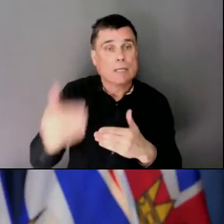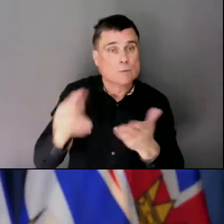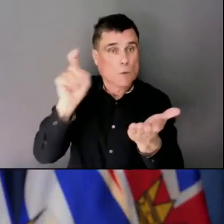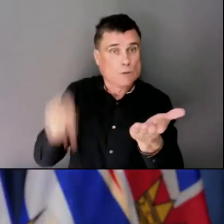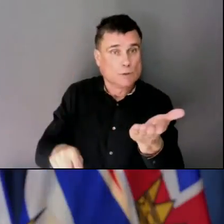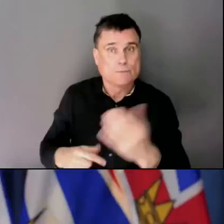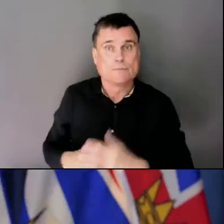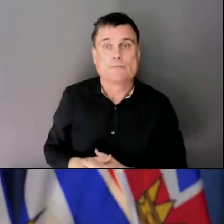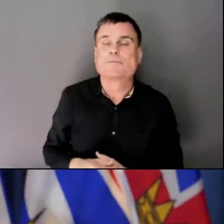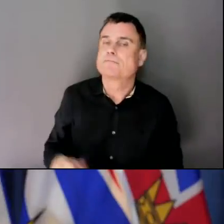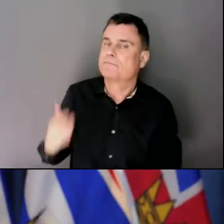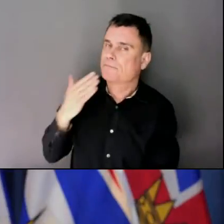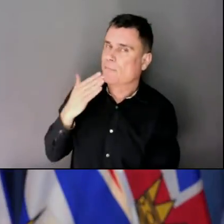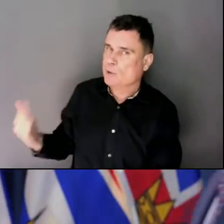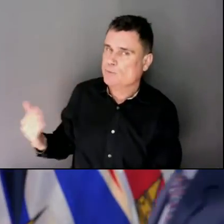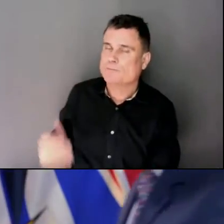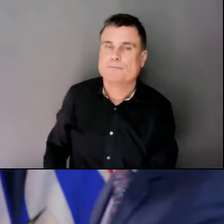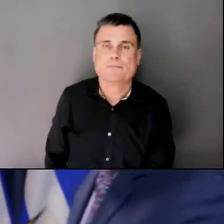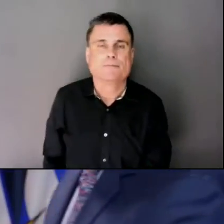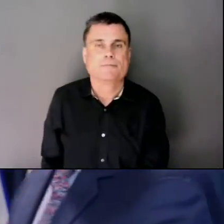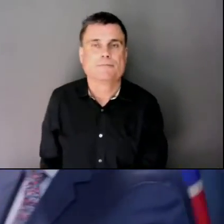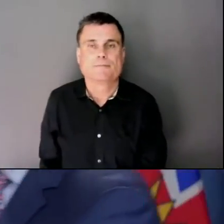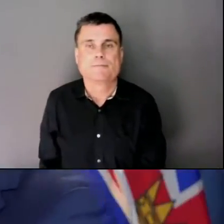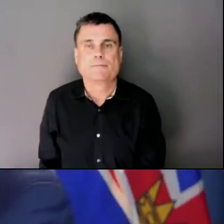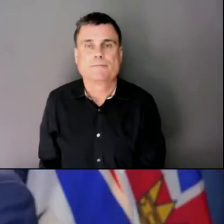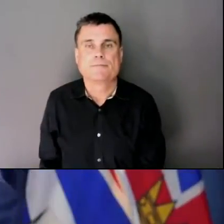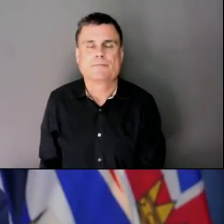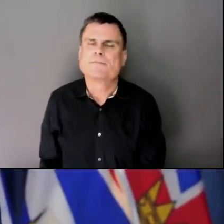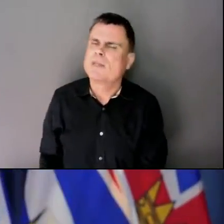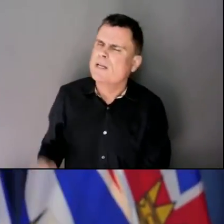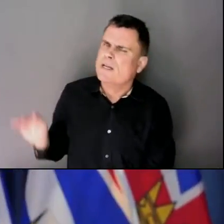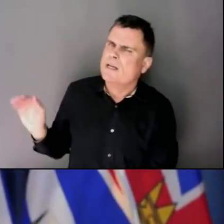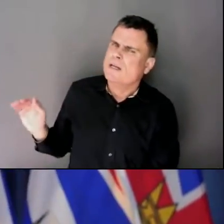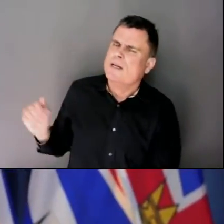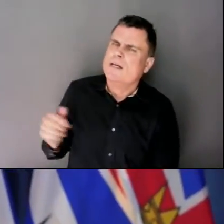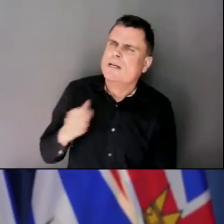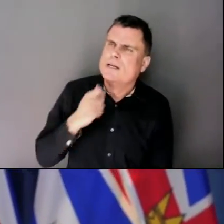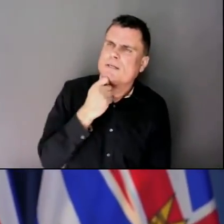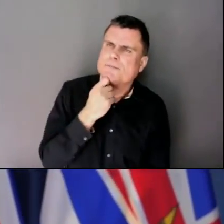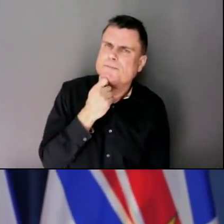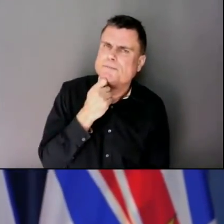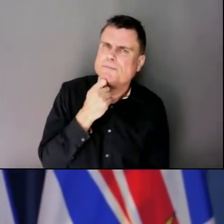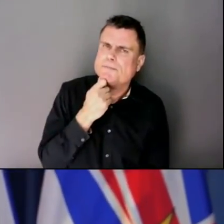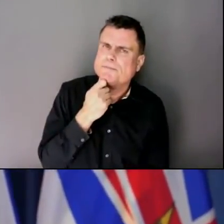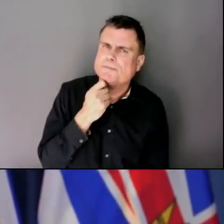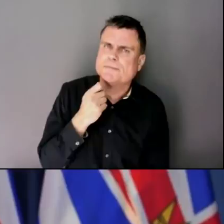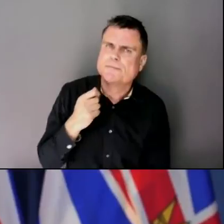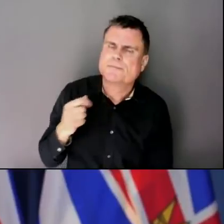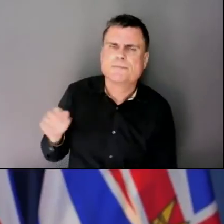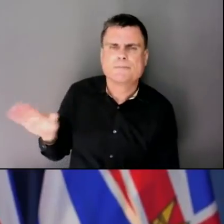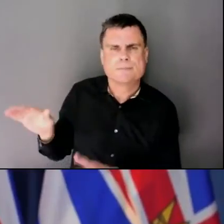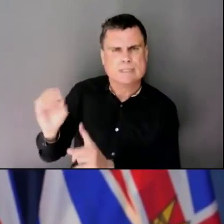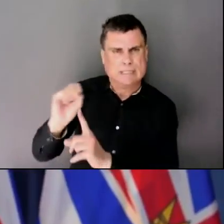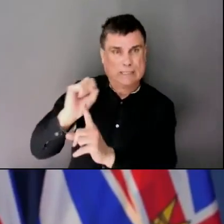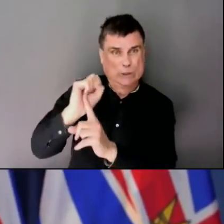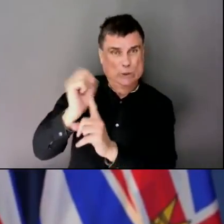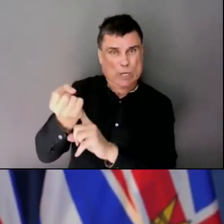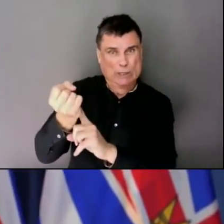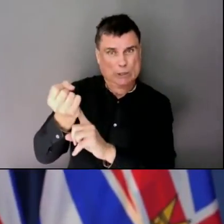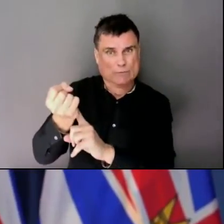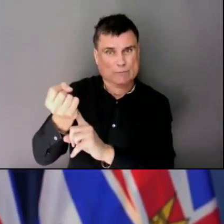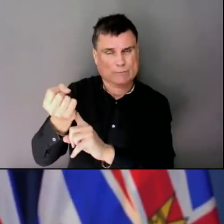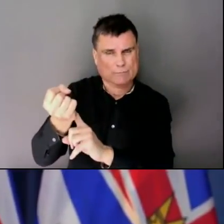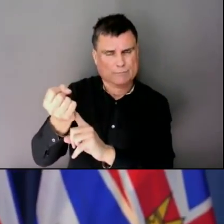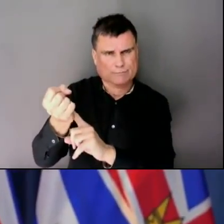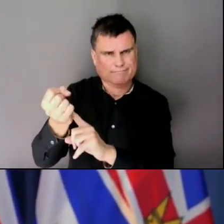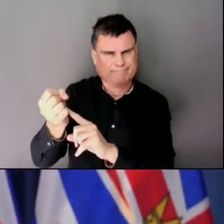Thank you. I'm wondering if you can describe what scenarios show right now about when we get